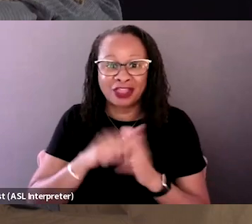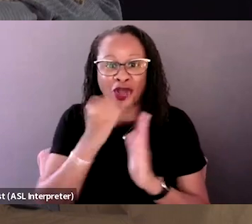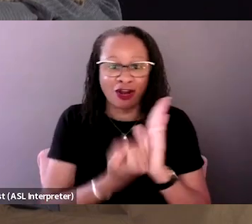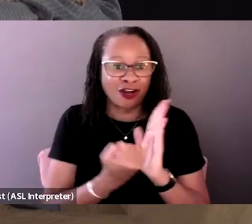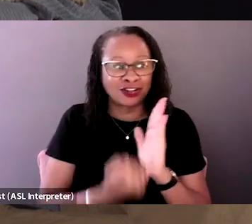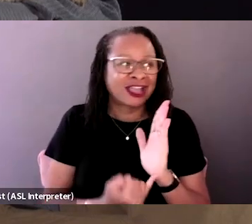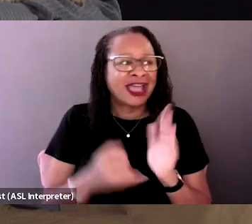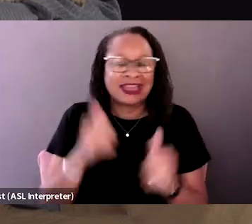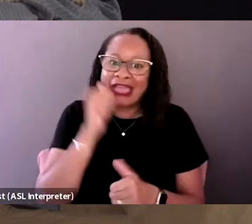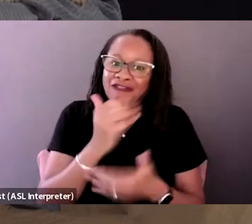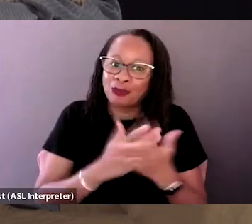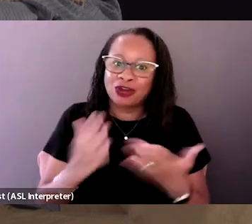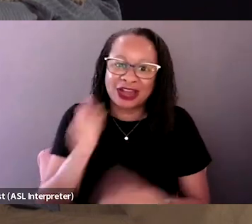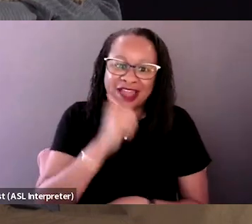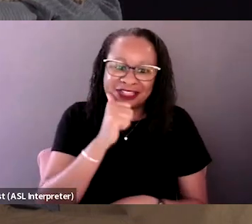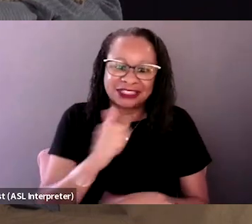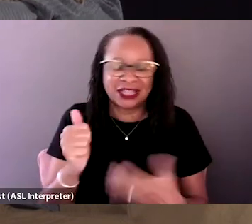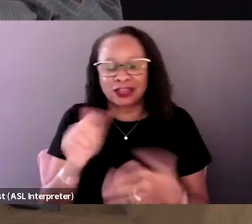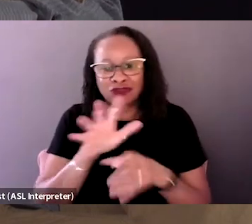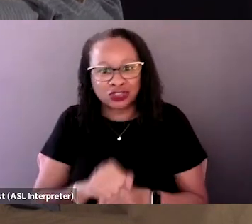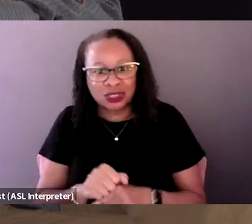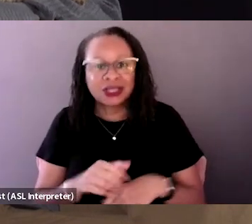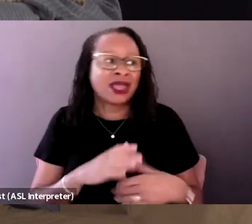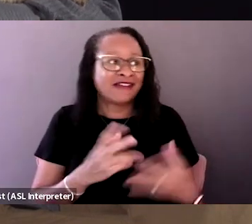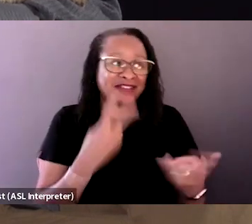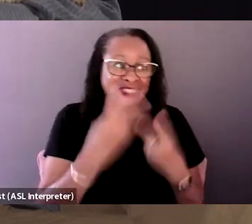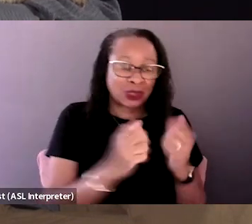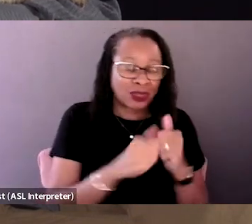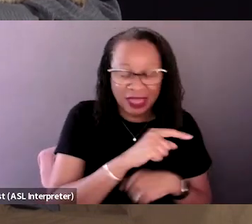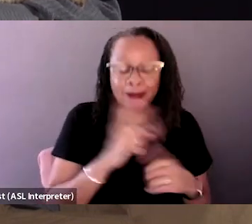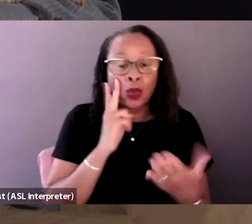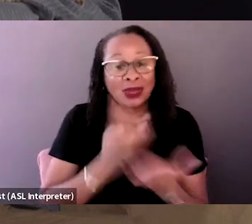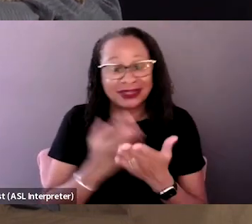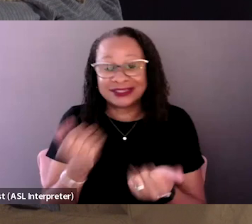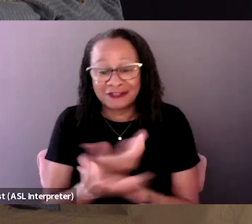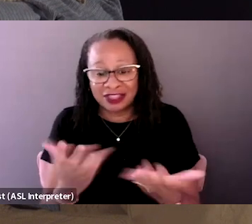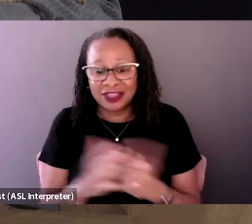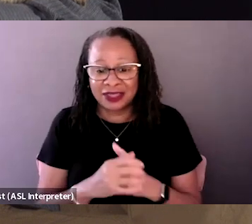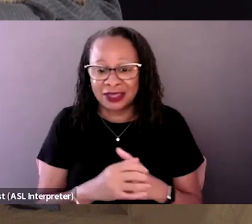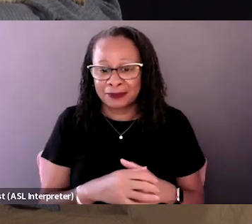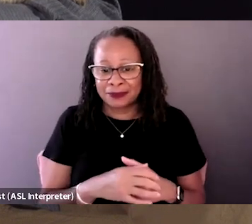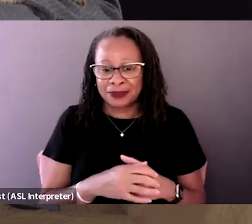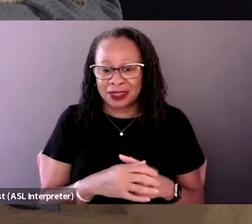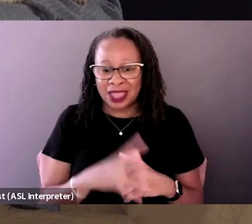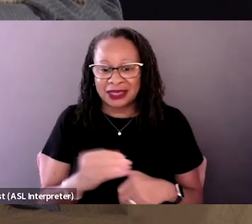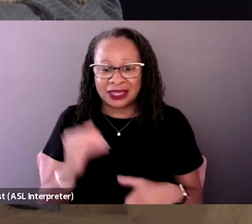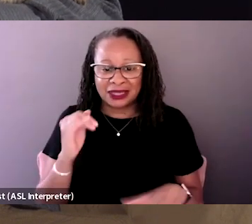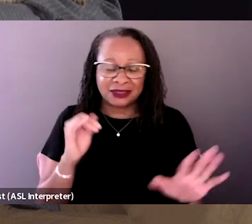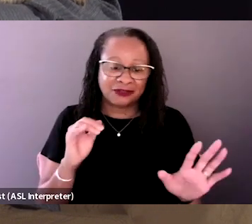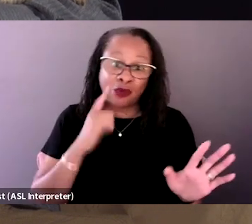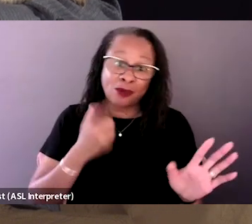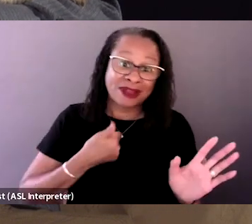in every facet of their daily routine, visiting with them, being a part of everything, bearing witness to everything. And it was